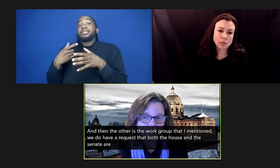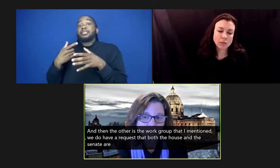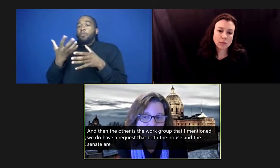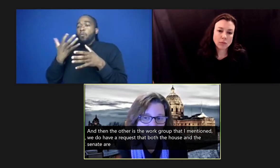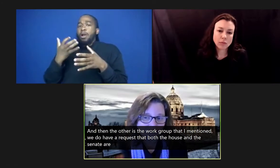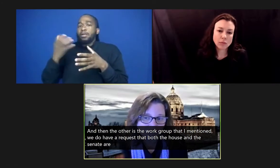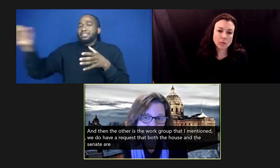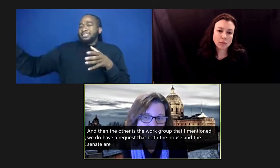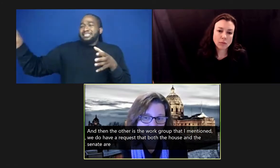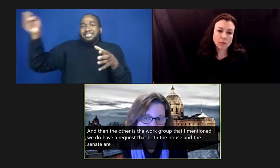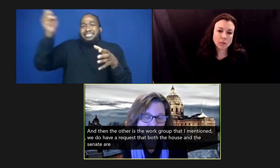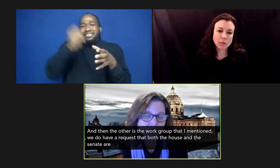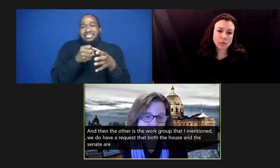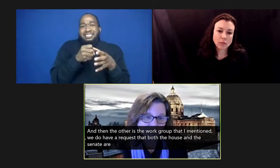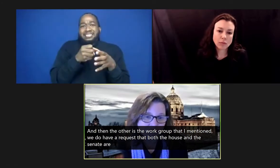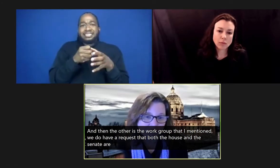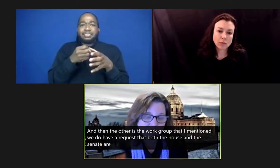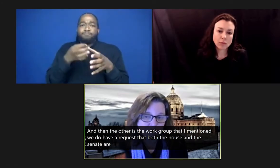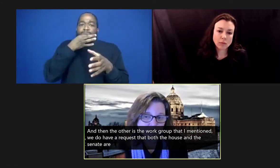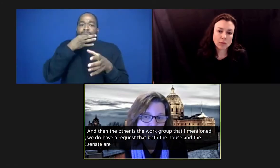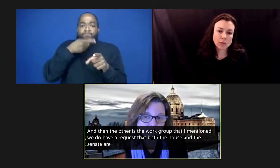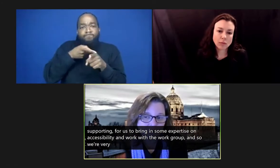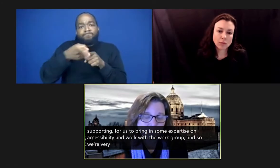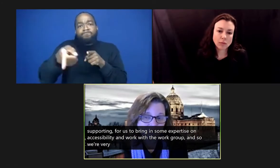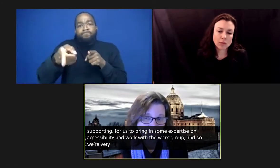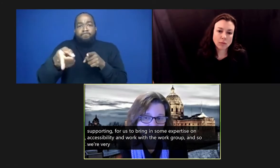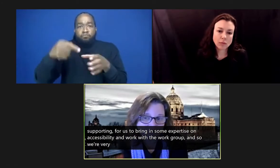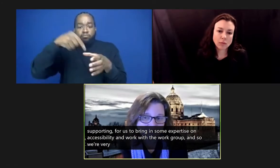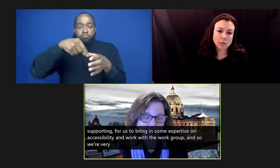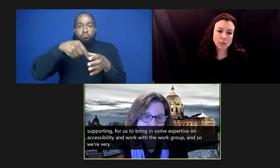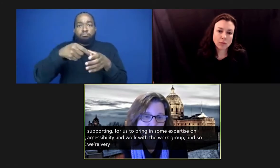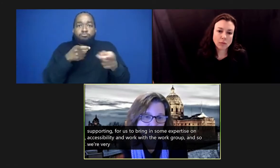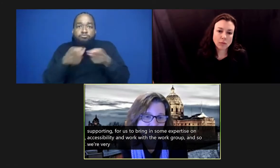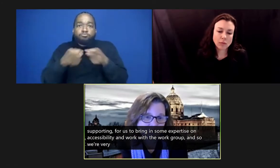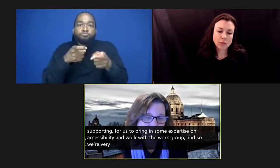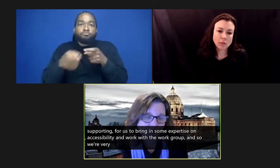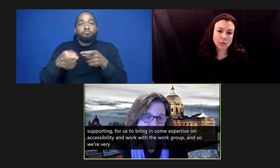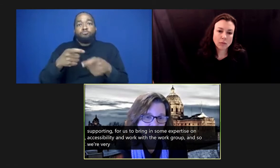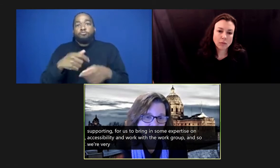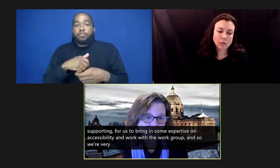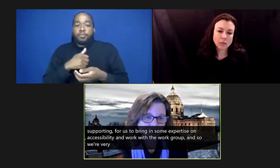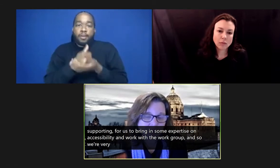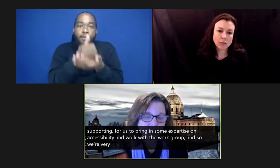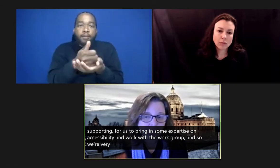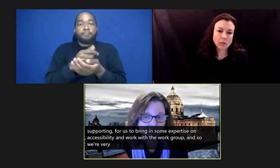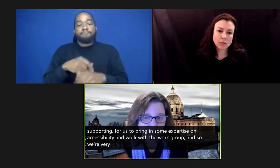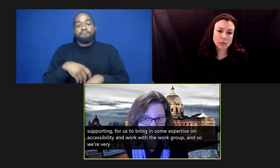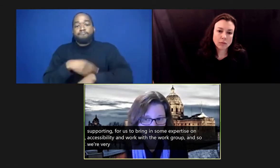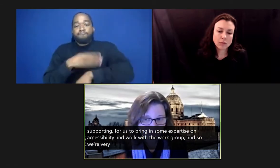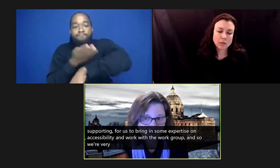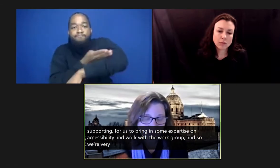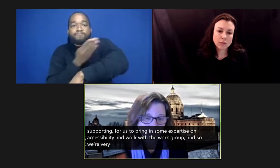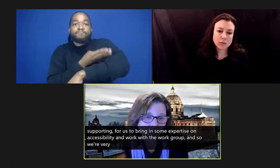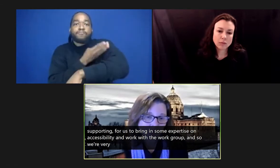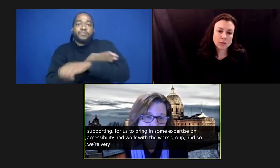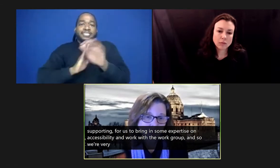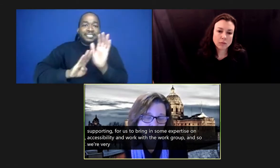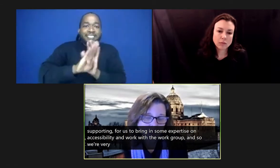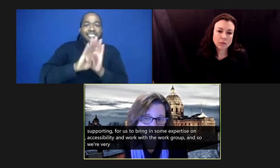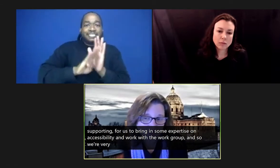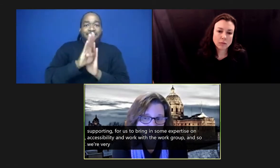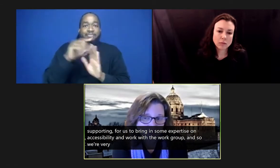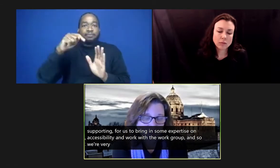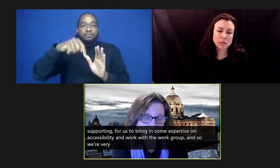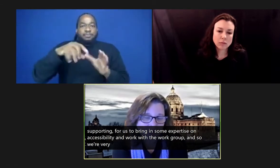very hopeful that those 2 initiatives will be successful through this legislative session, so we can both expand what